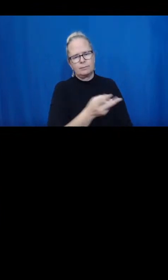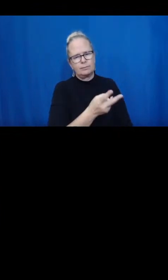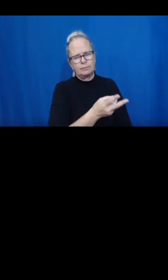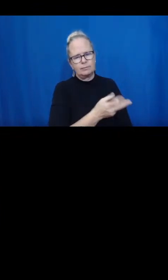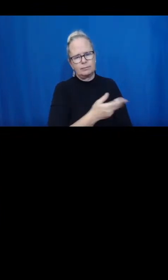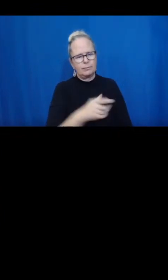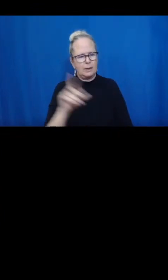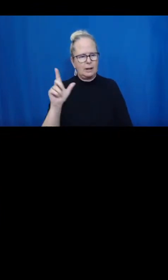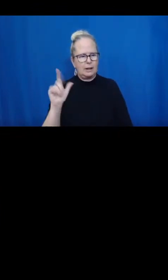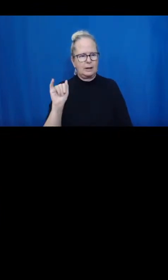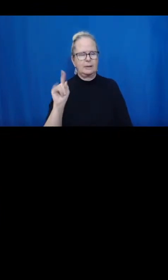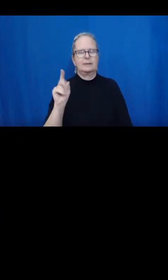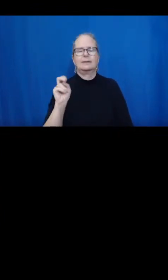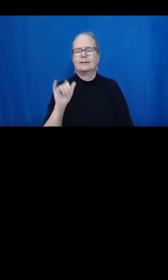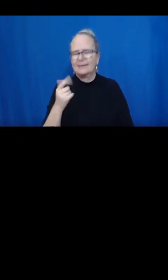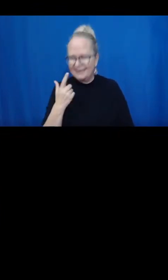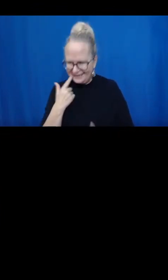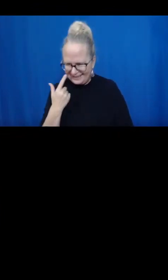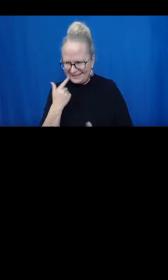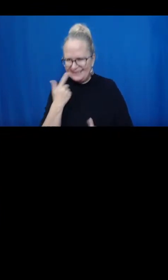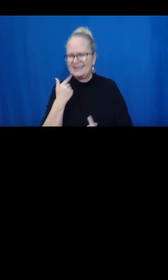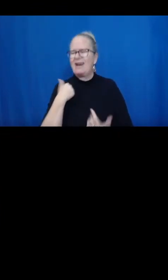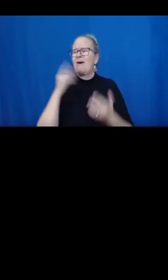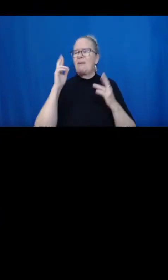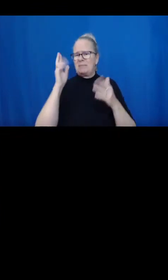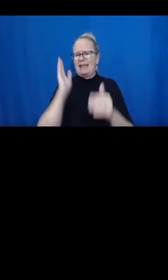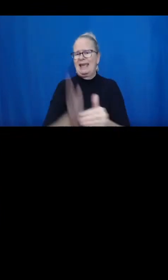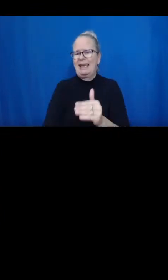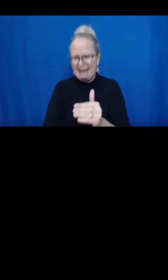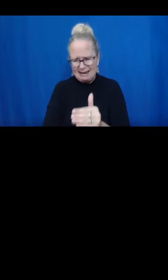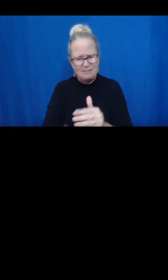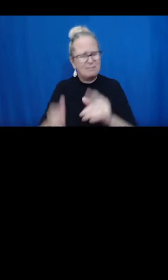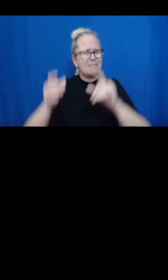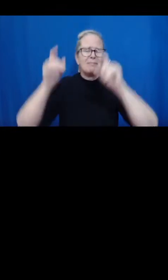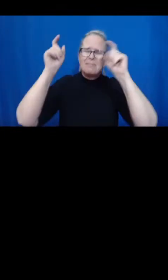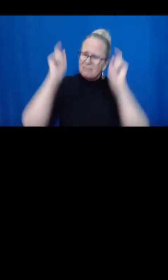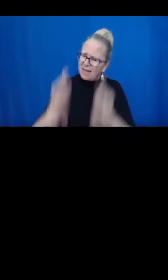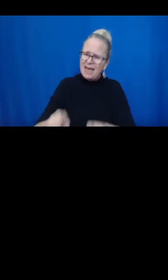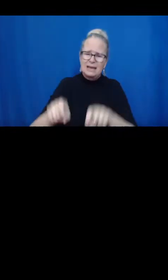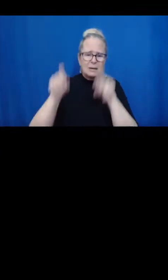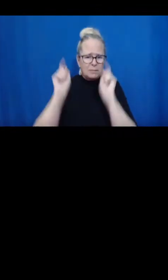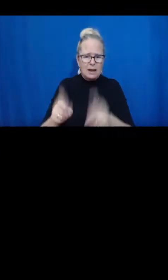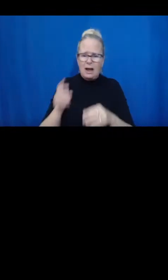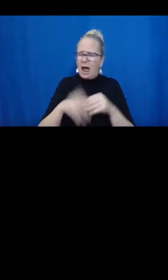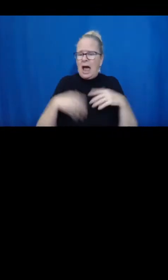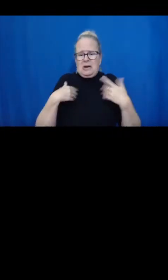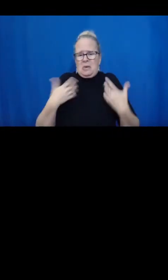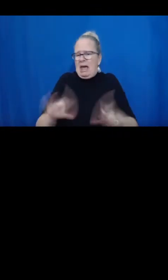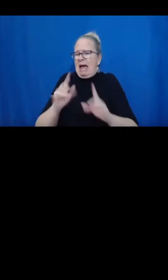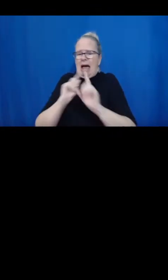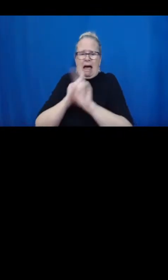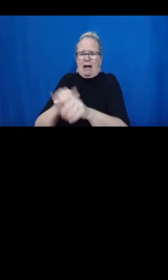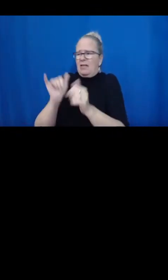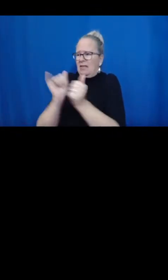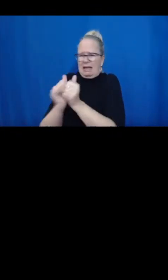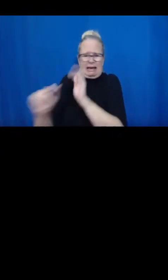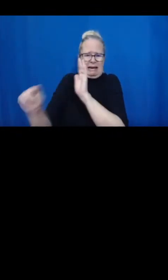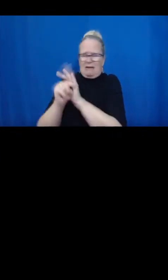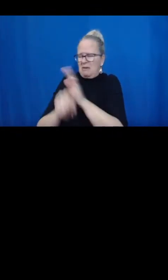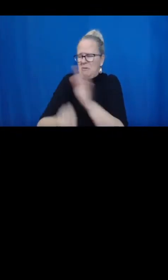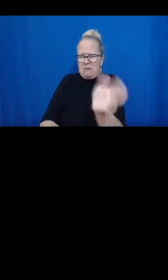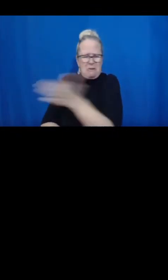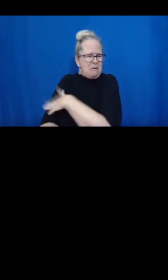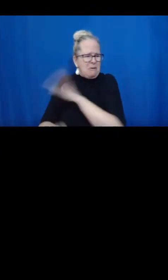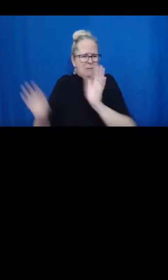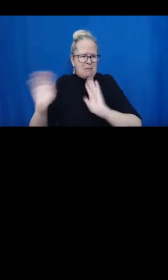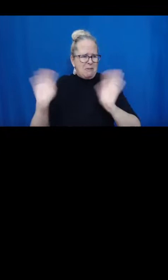So I'm just saying, that's why I wanted to ask, because I never ask anyone, but those are sometimes the things that go in my head, is that me in my little studio